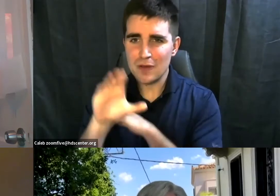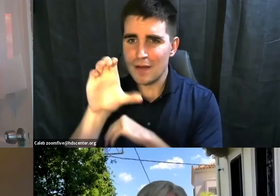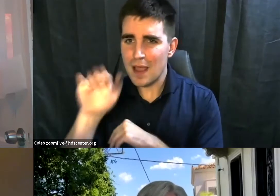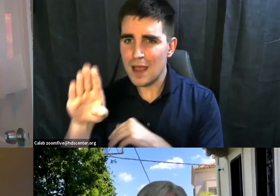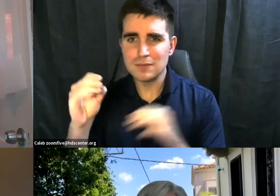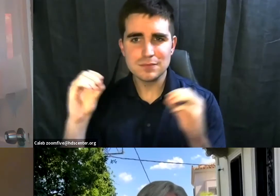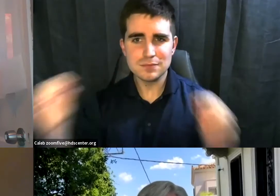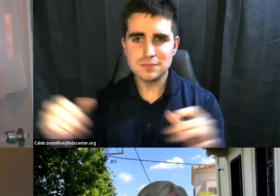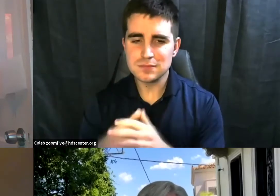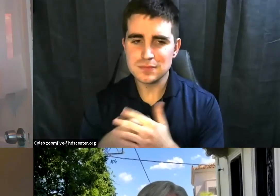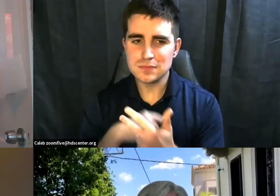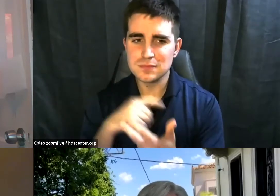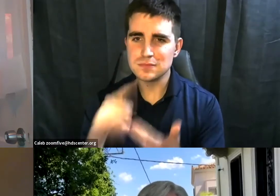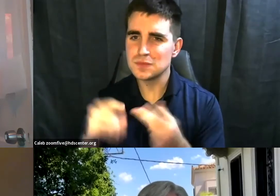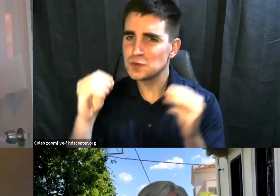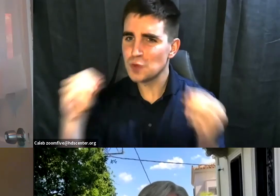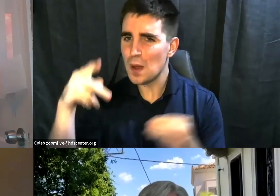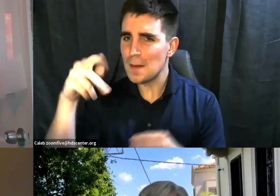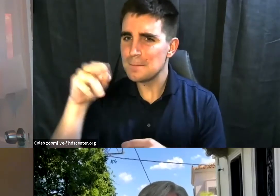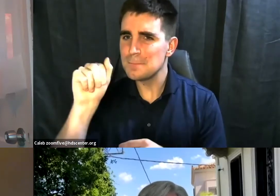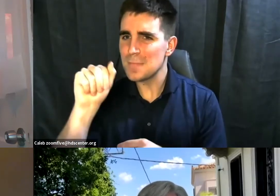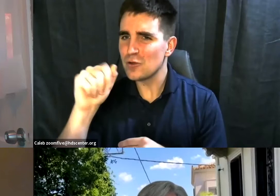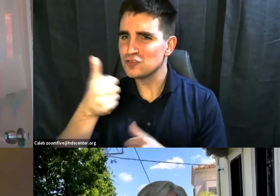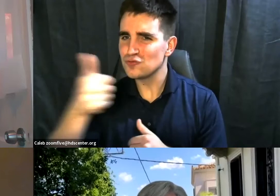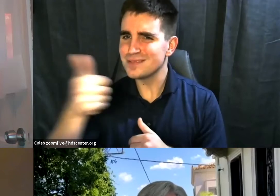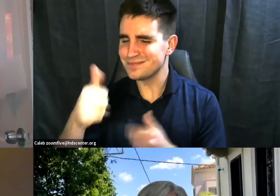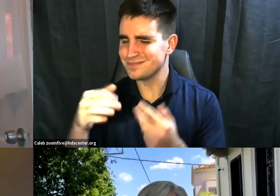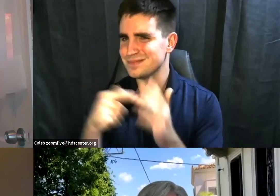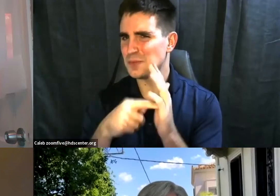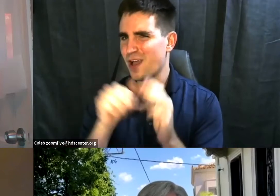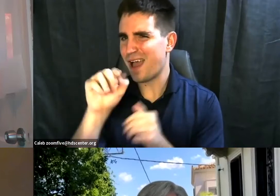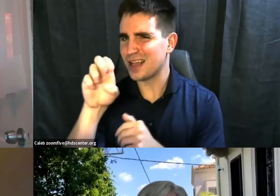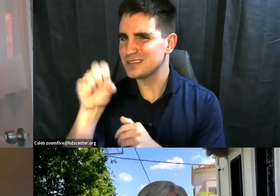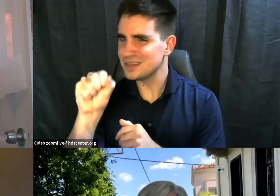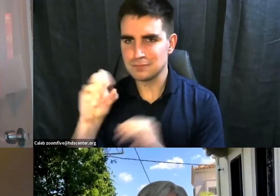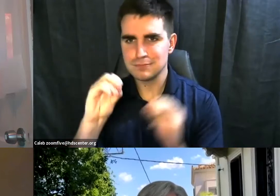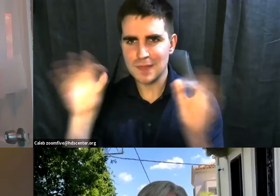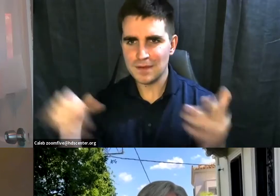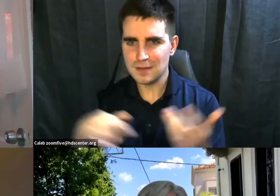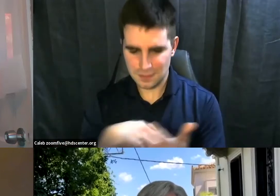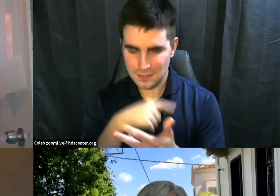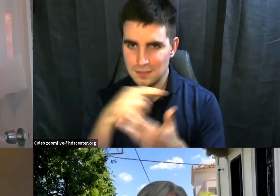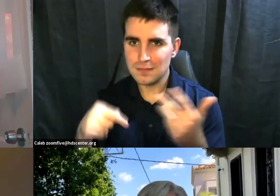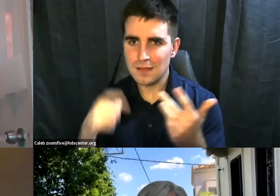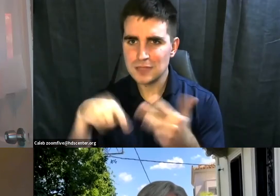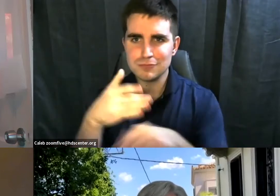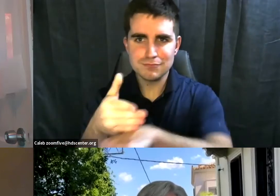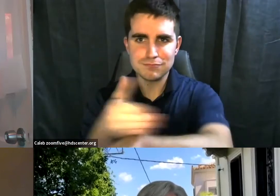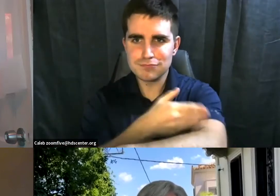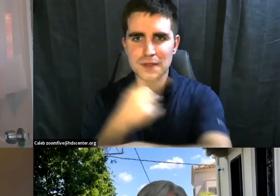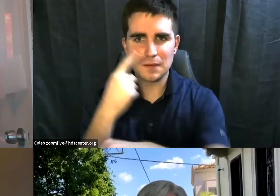certainly there was no paratransit such as Access. So these were all things that we had to work on to develop for the